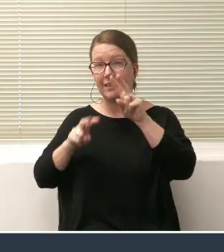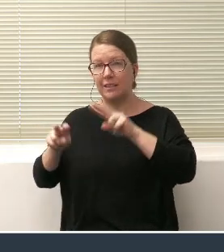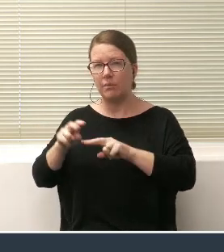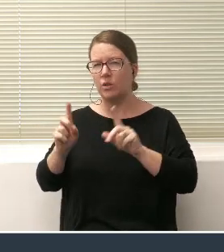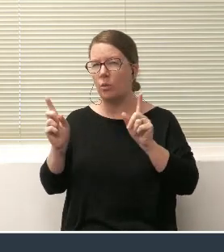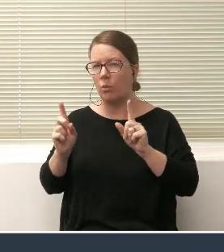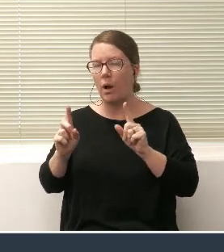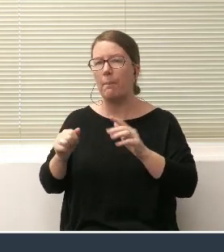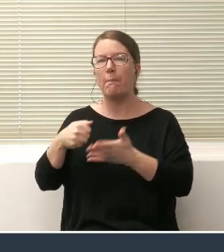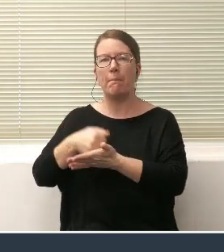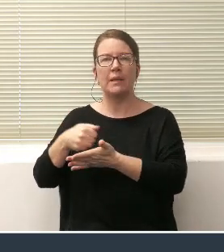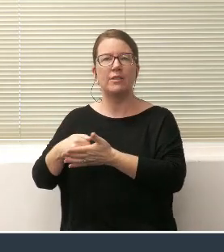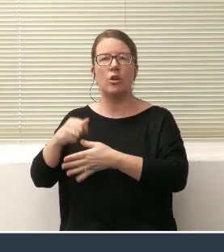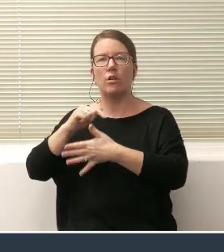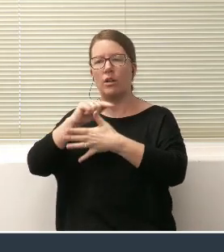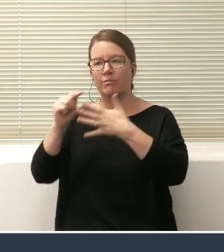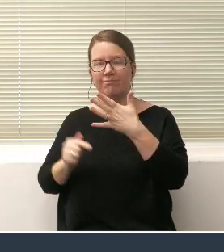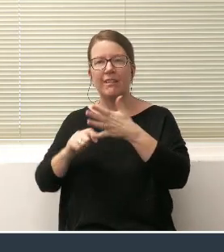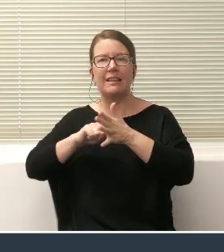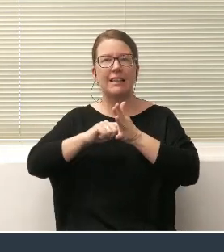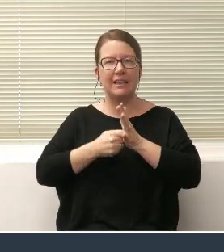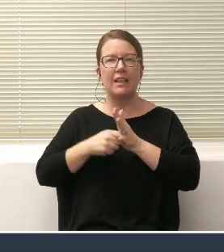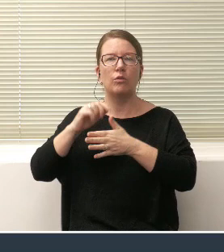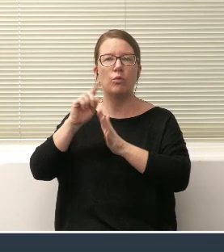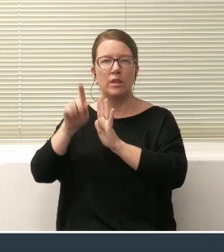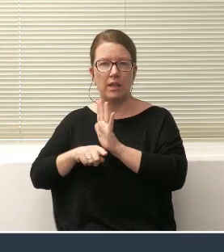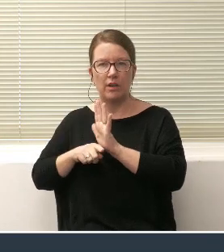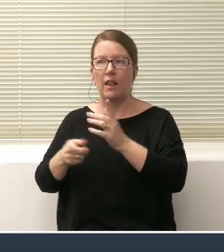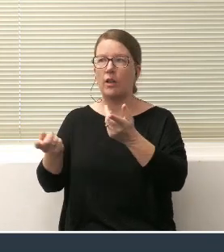criteria to be developed and approved by council.